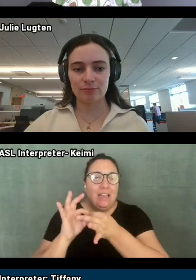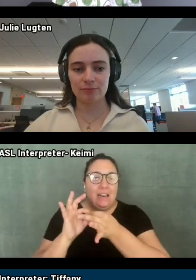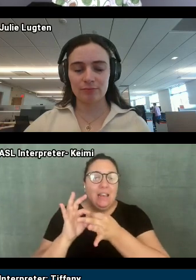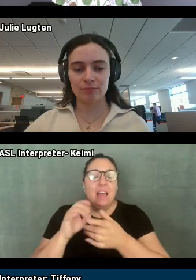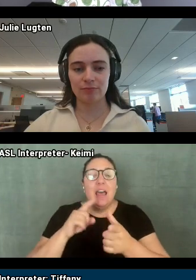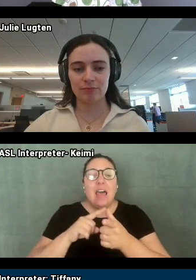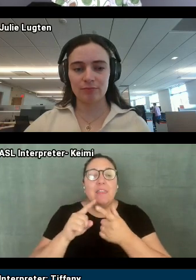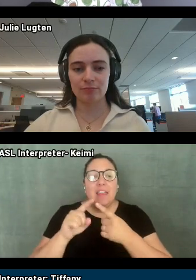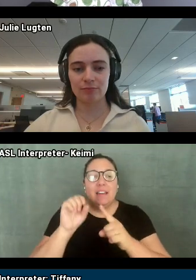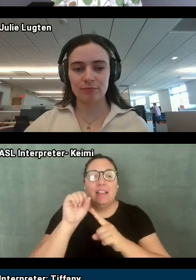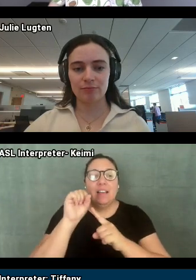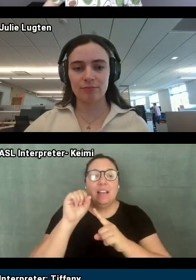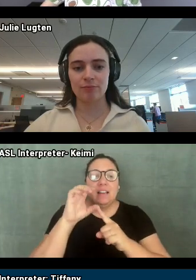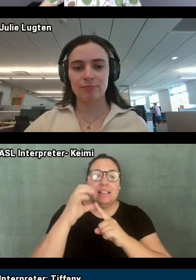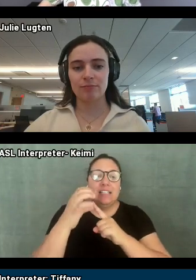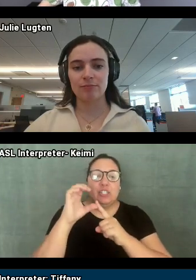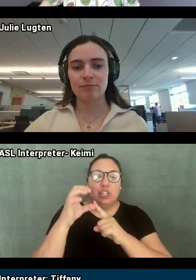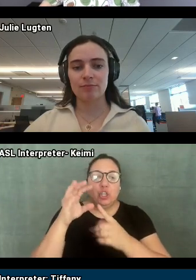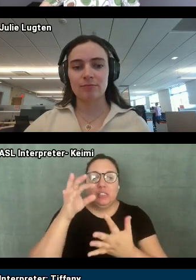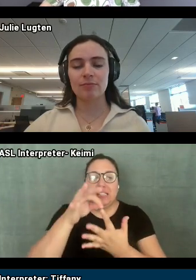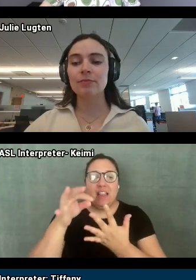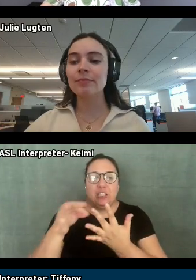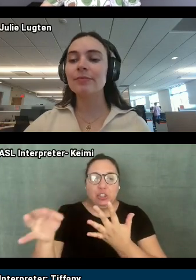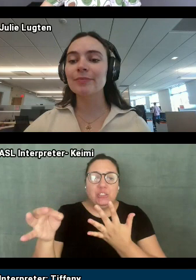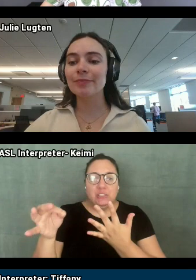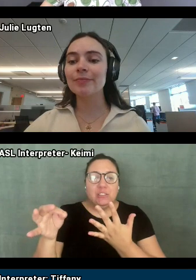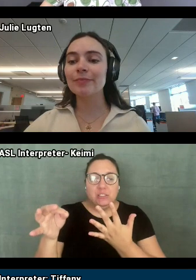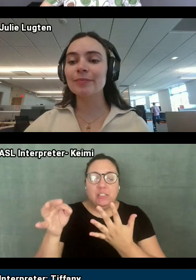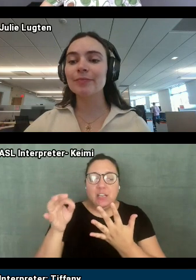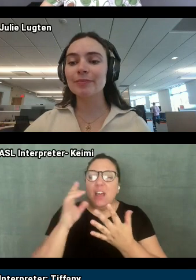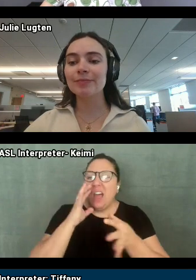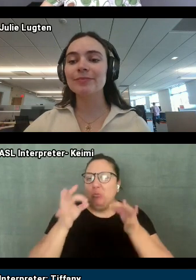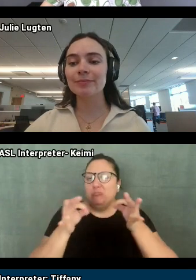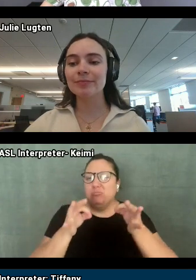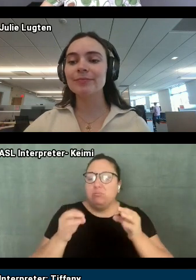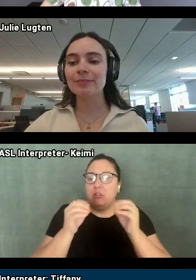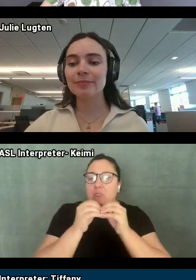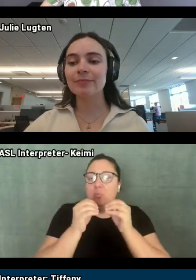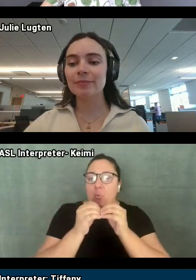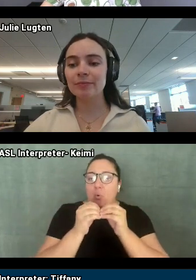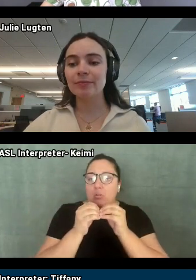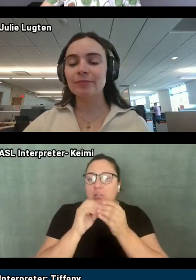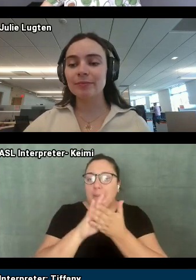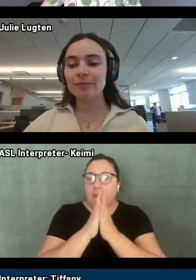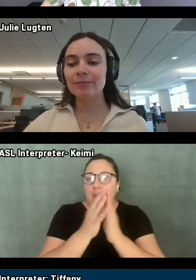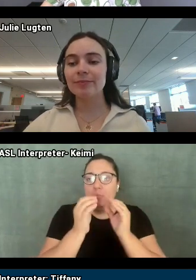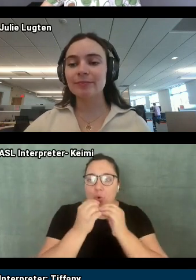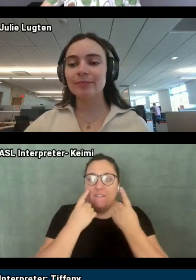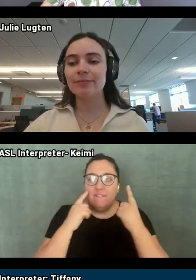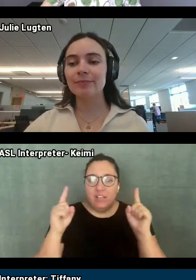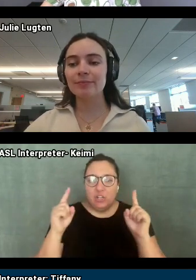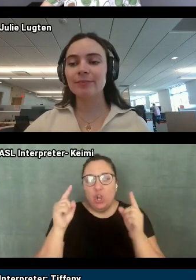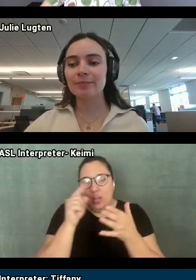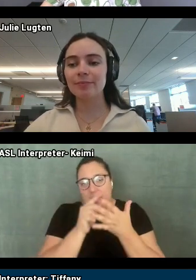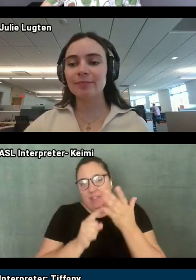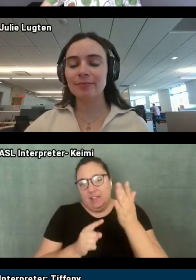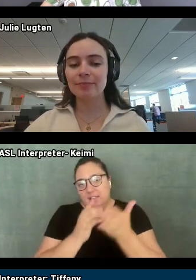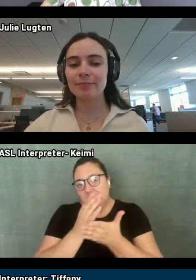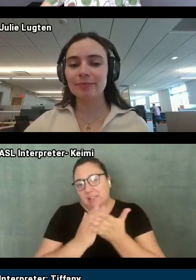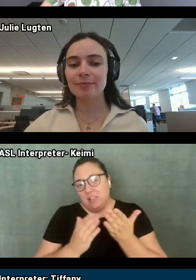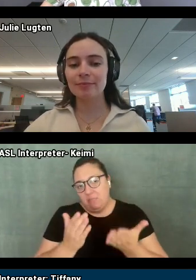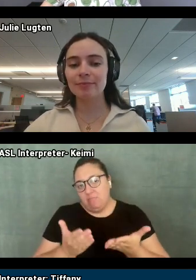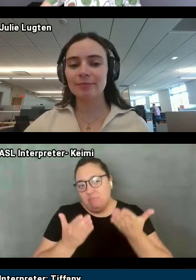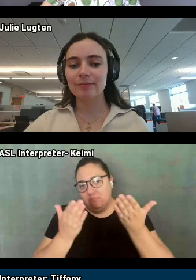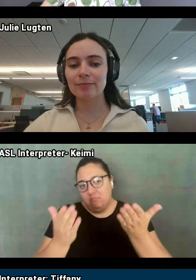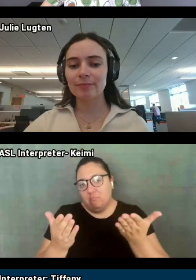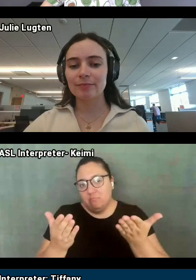about later to make this even more efficient. But those are kind of some of the ways that I would recommend maybe approaching a request like